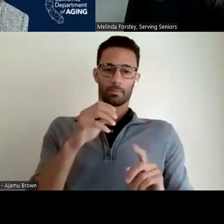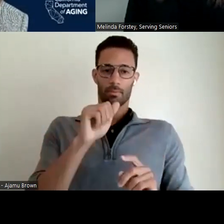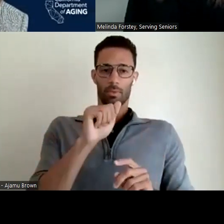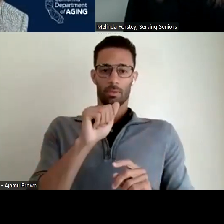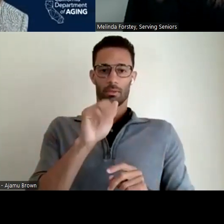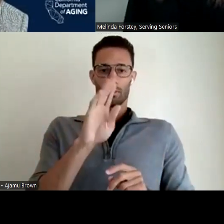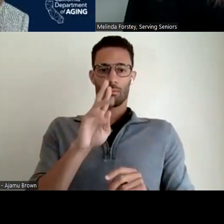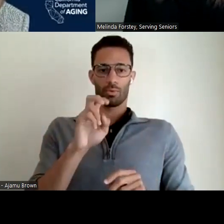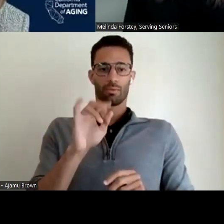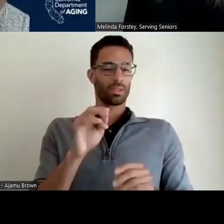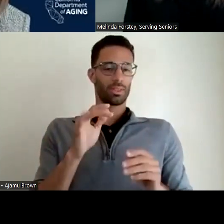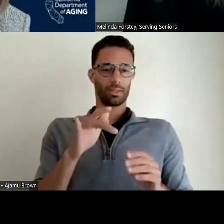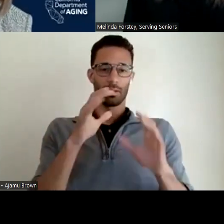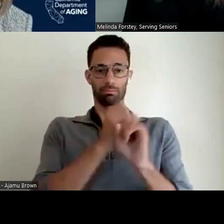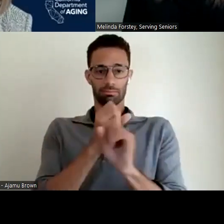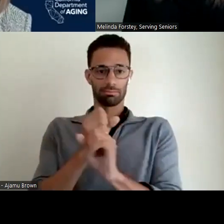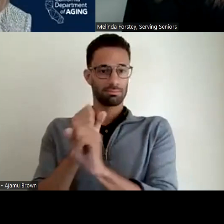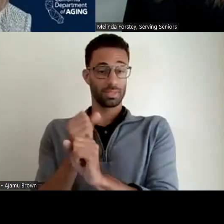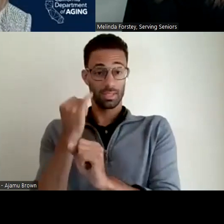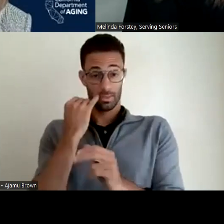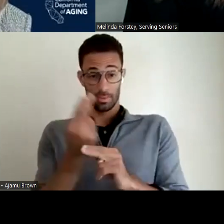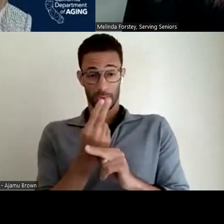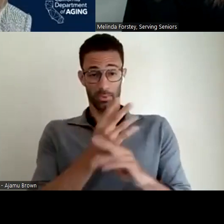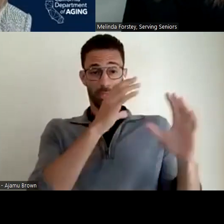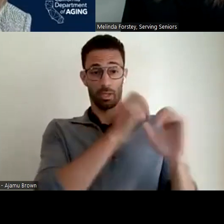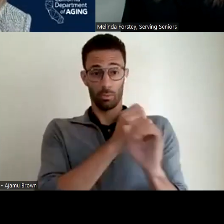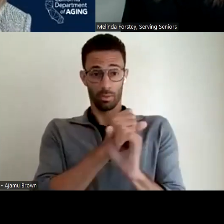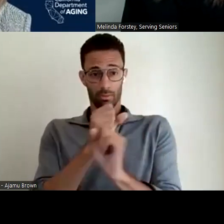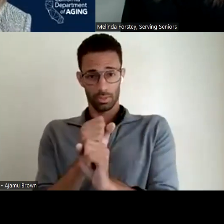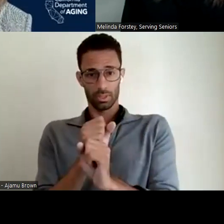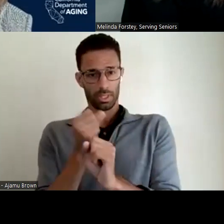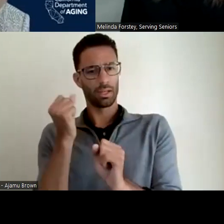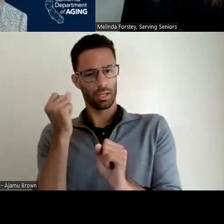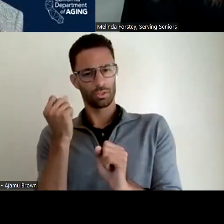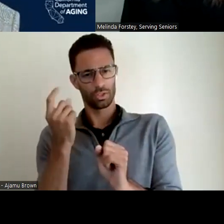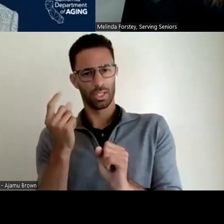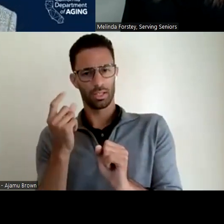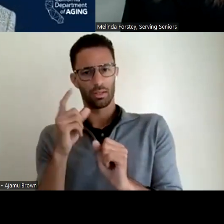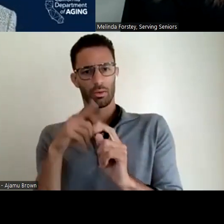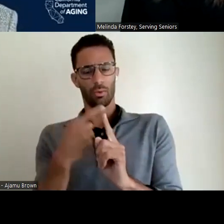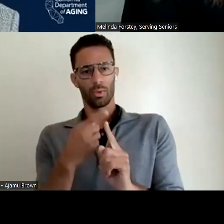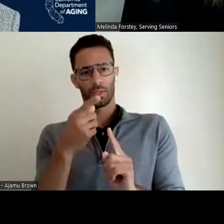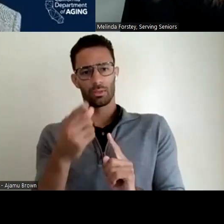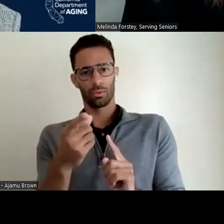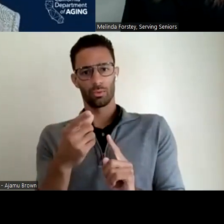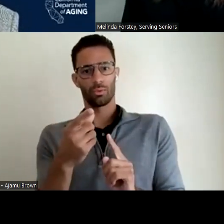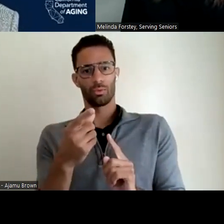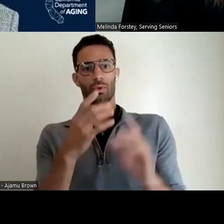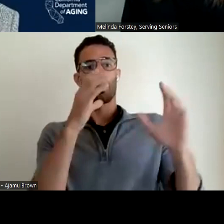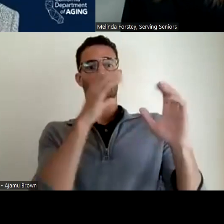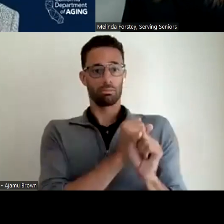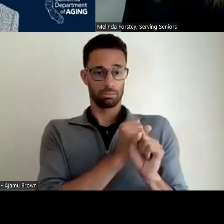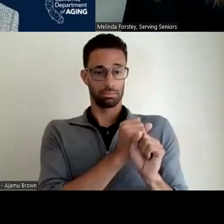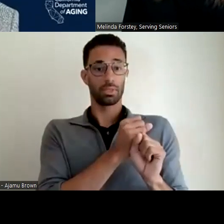to really, if you're going to use acronyms and abbreviations, just understand something. When you translate an abbreviation into Spanish,